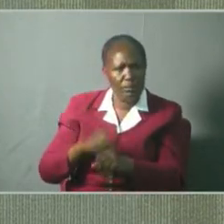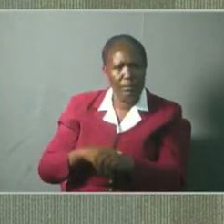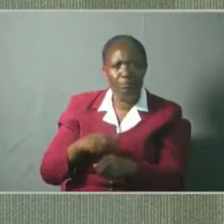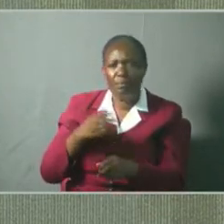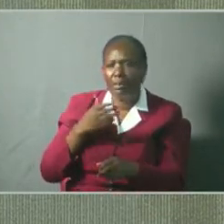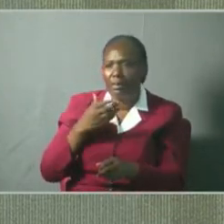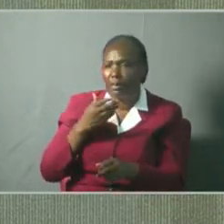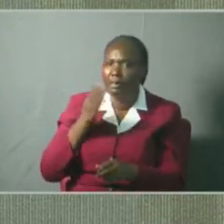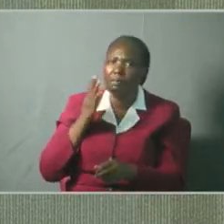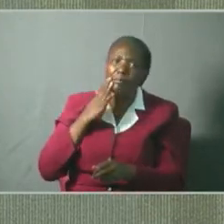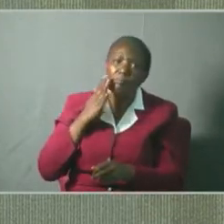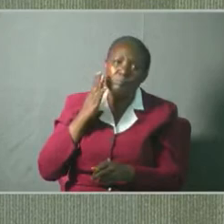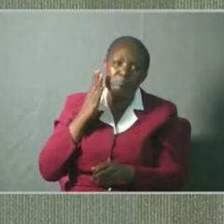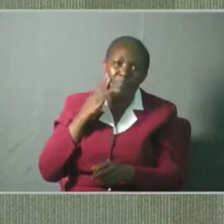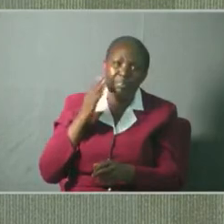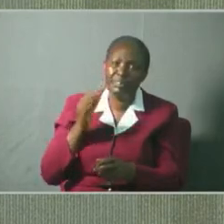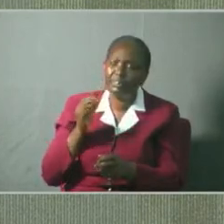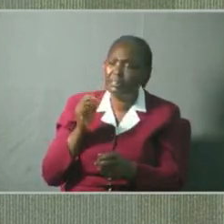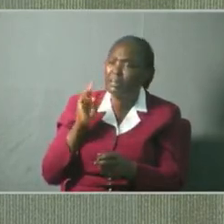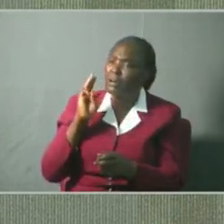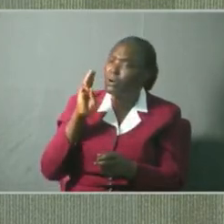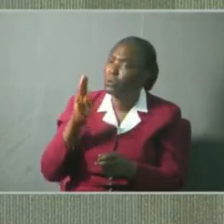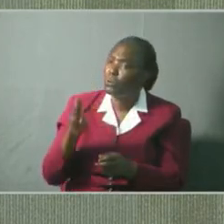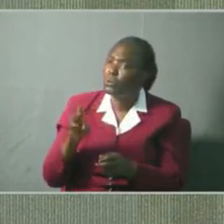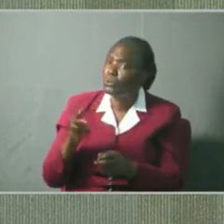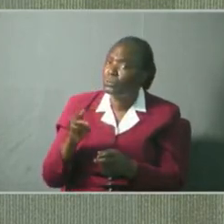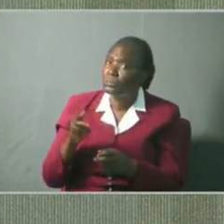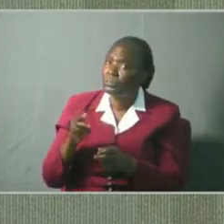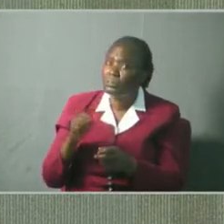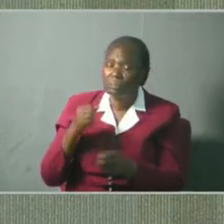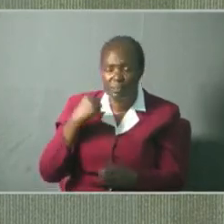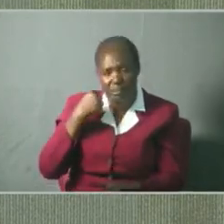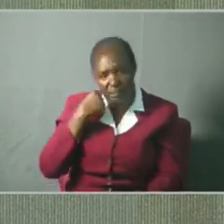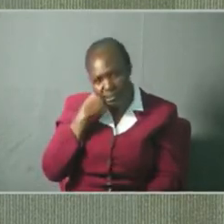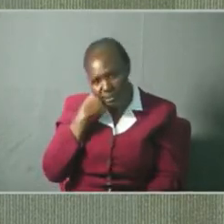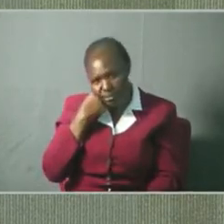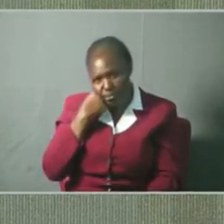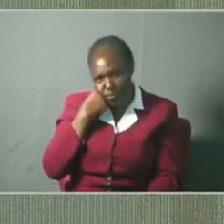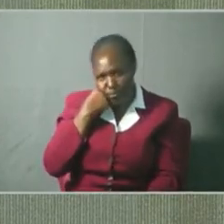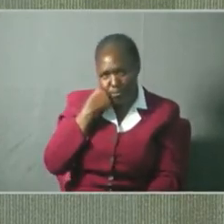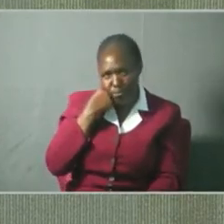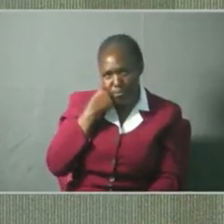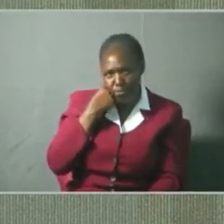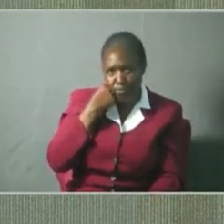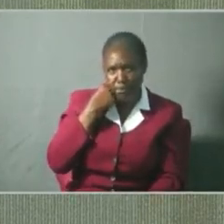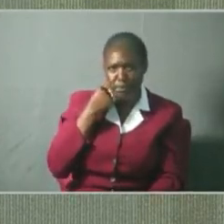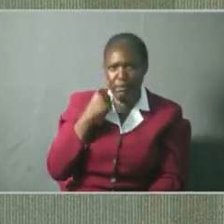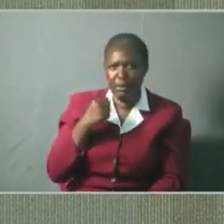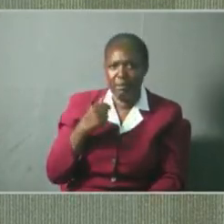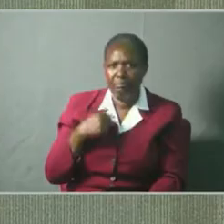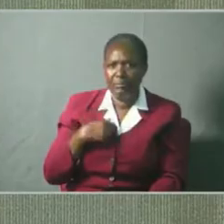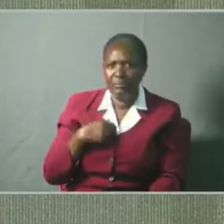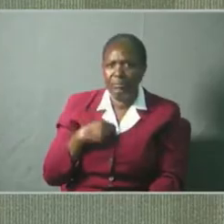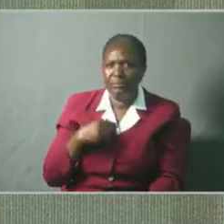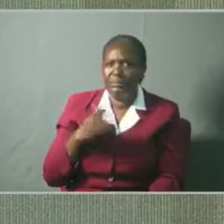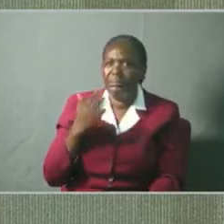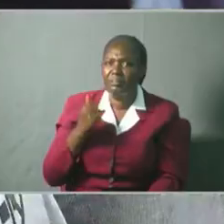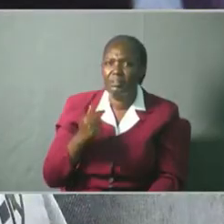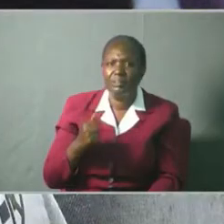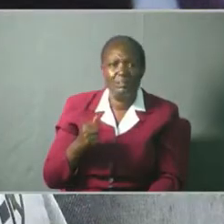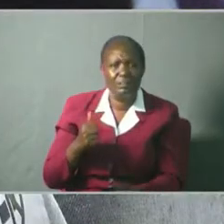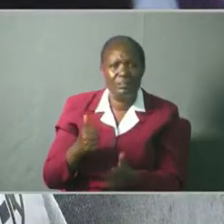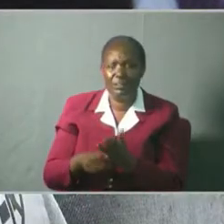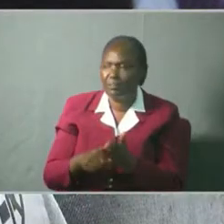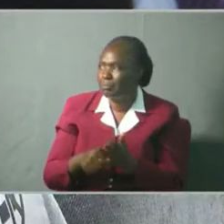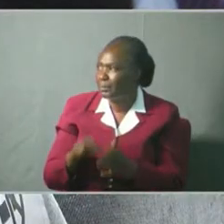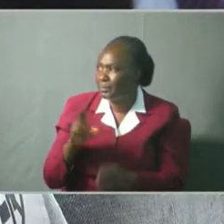think I got a promotion. So it's like... Another one is coming. Yes. No, I don't want any more troubles.